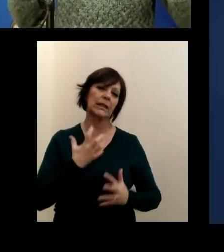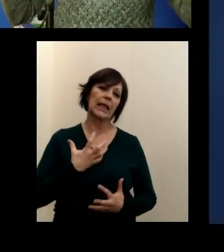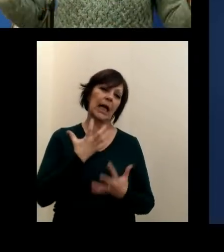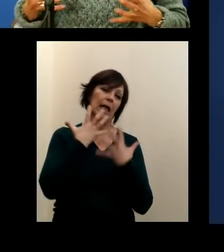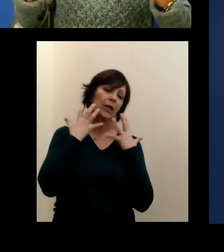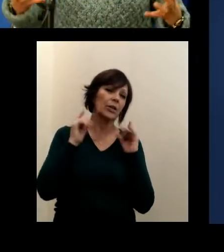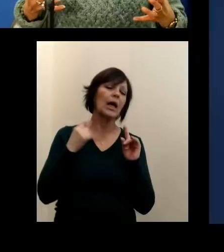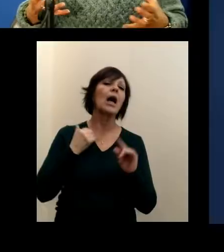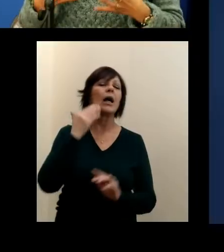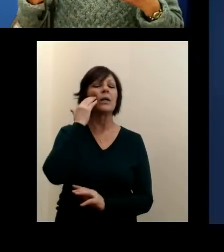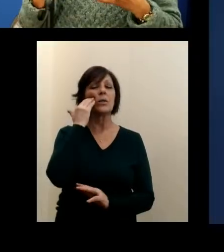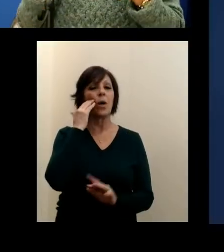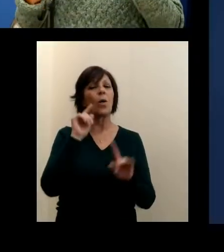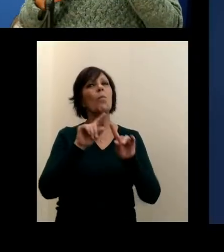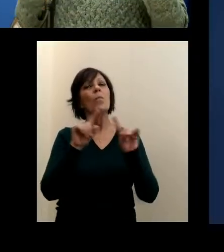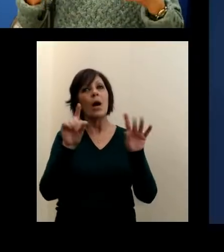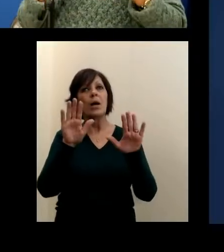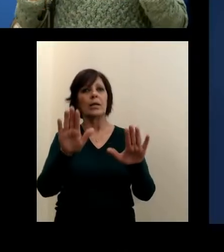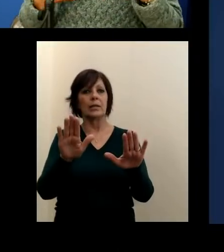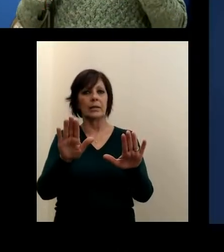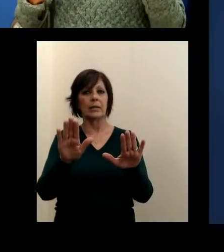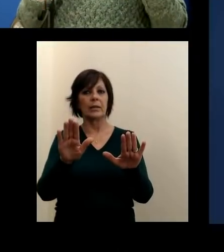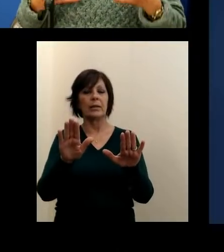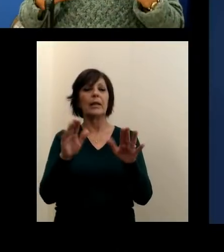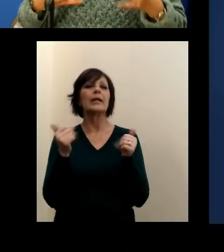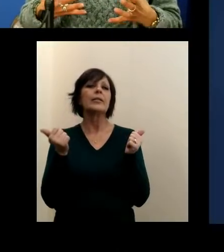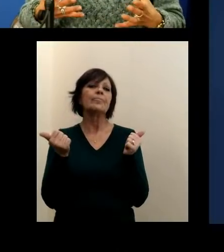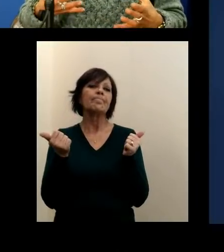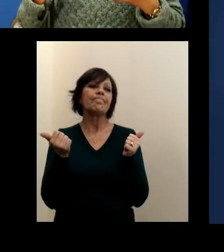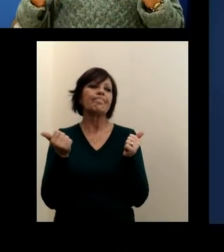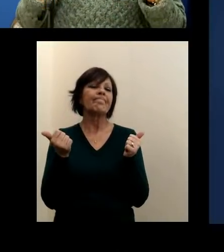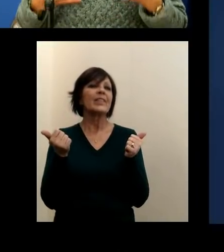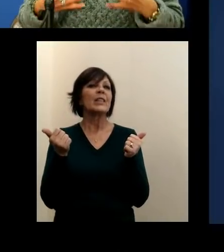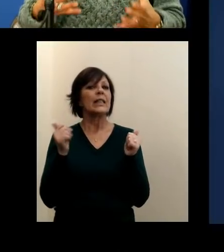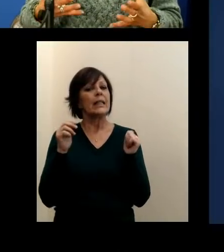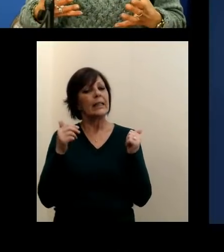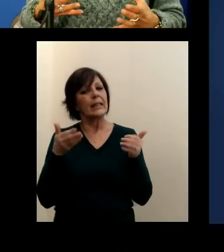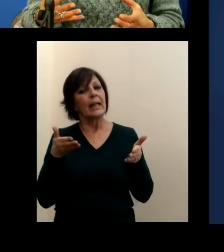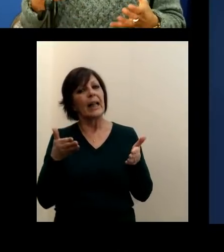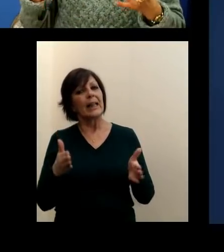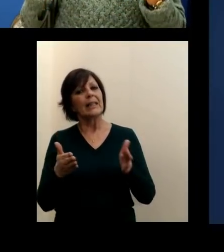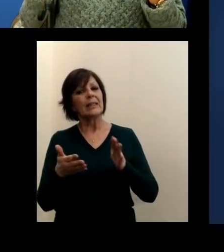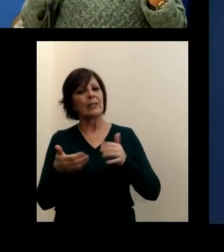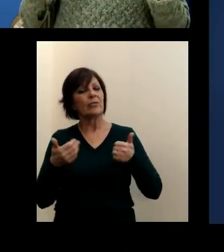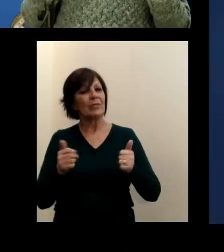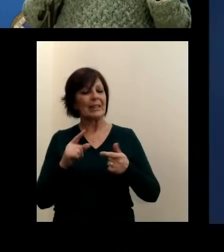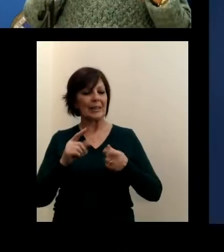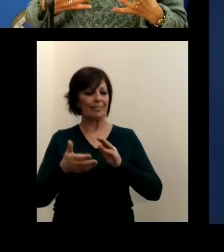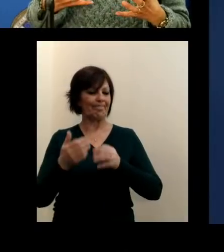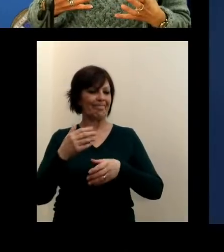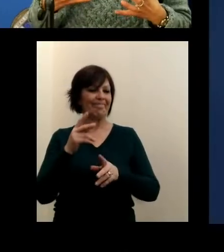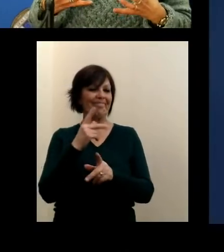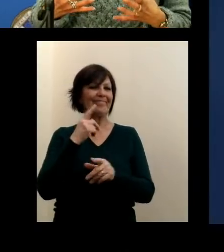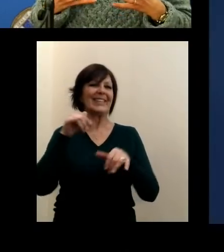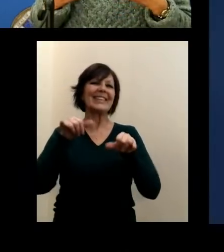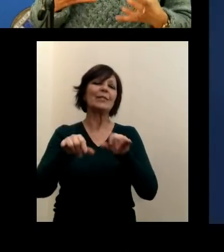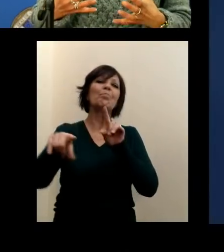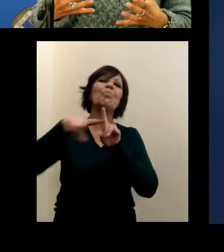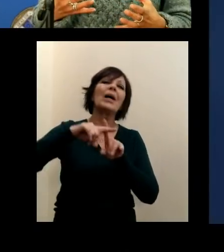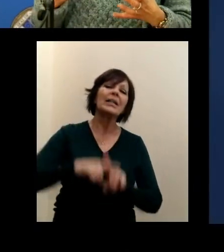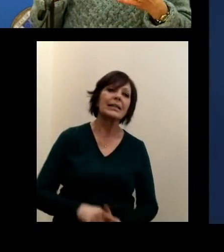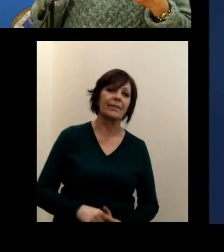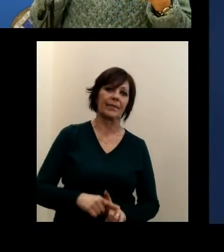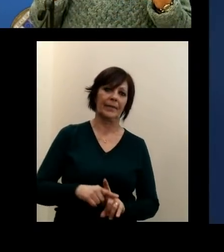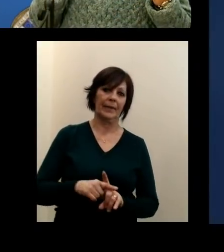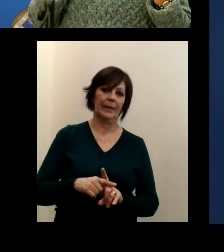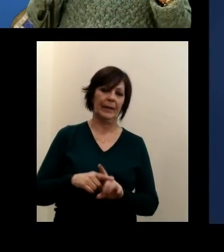let's turn this into some type of productive and positive energy, and until we can get